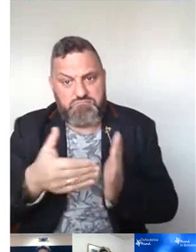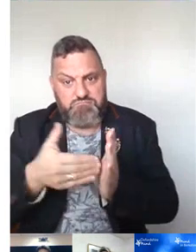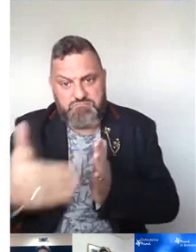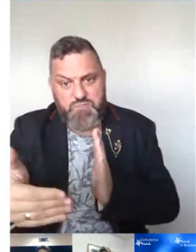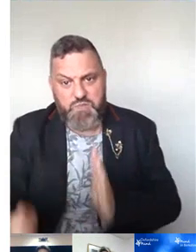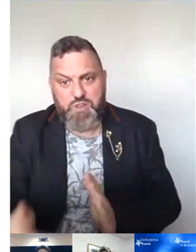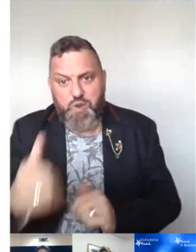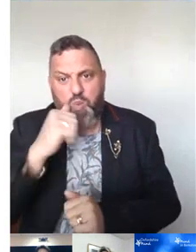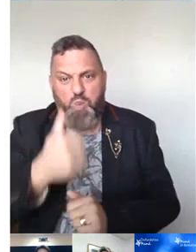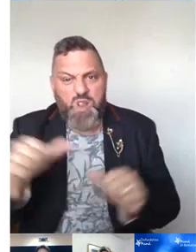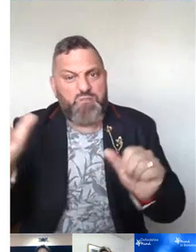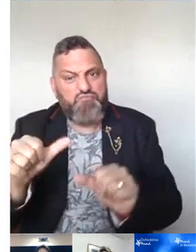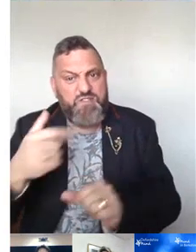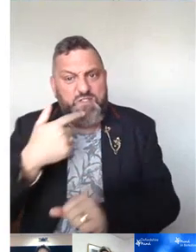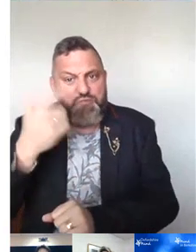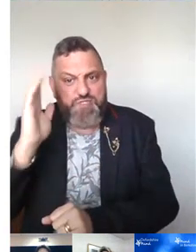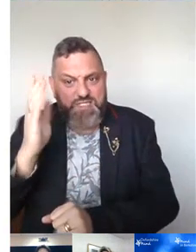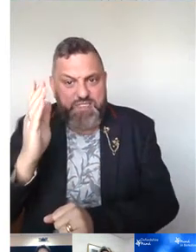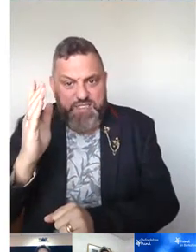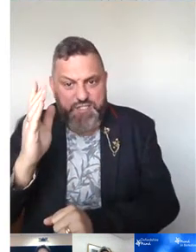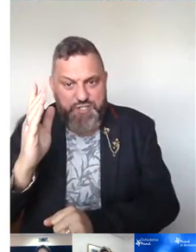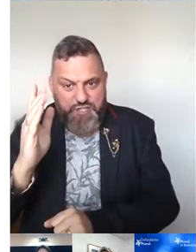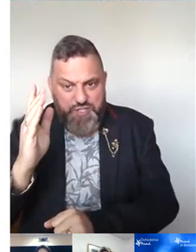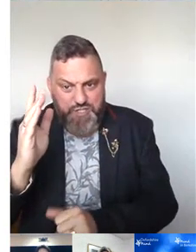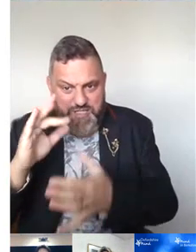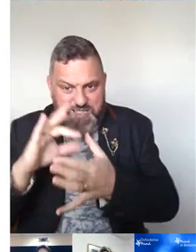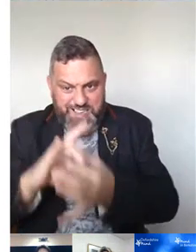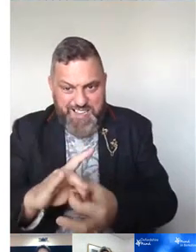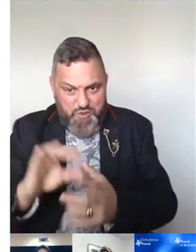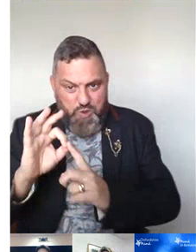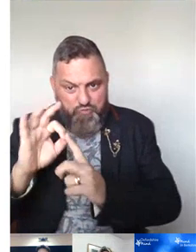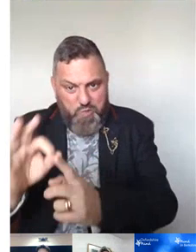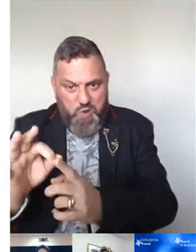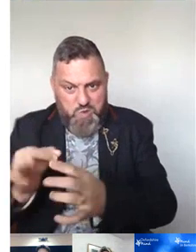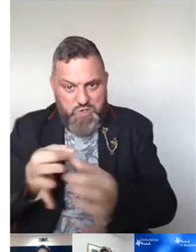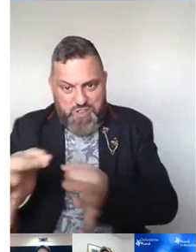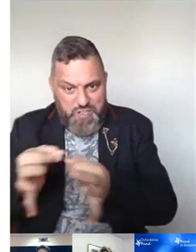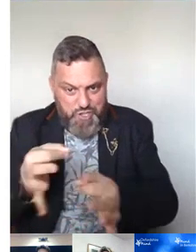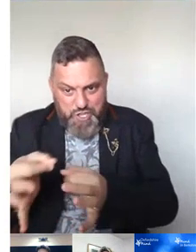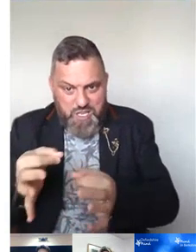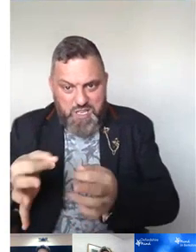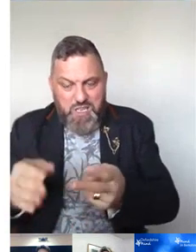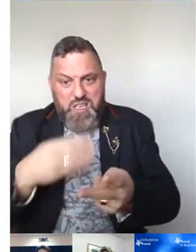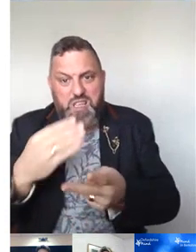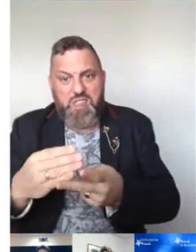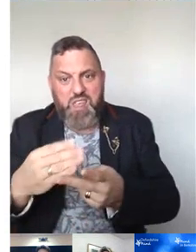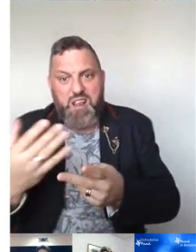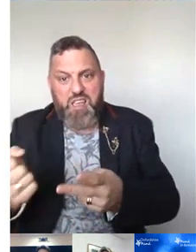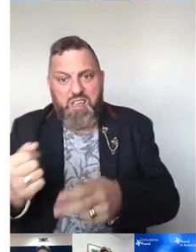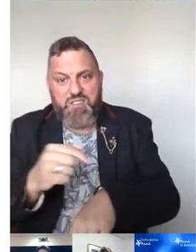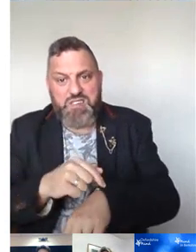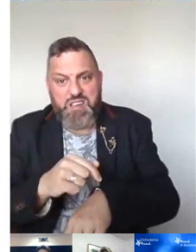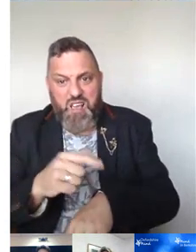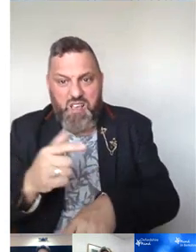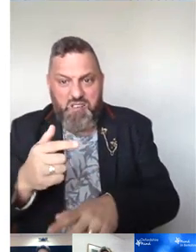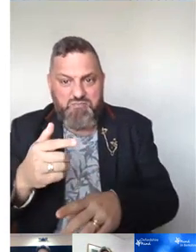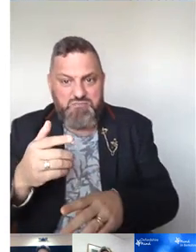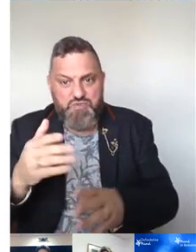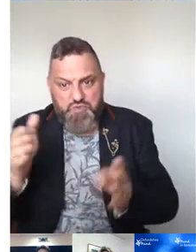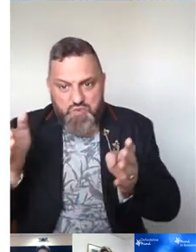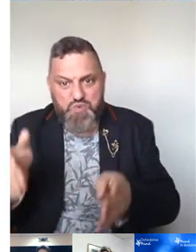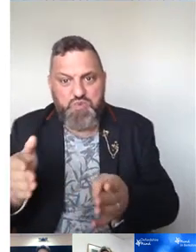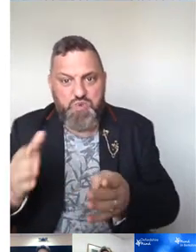have a short presentation on the proposed strategy, and then we'll have time to get into the main purpose of the